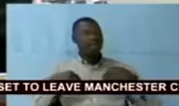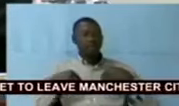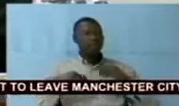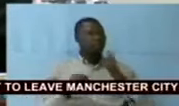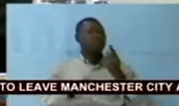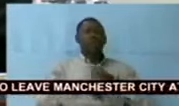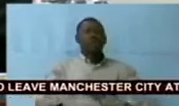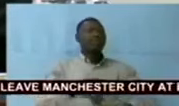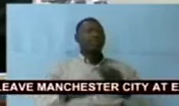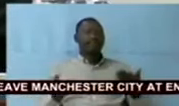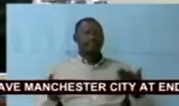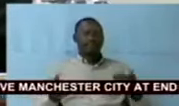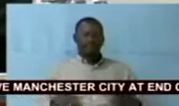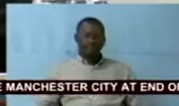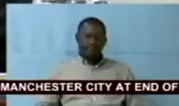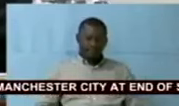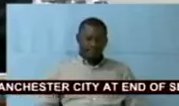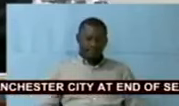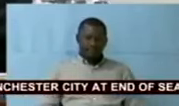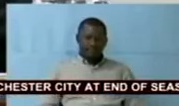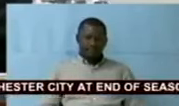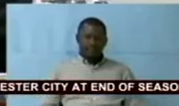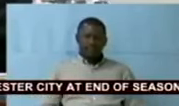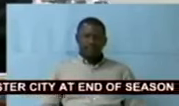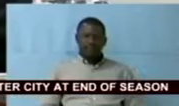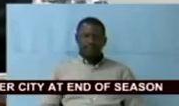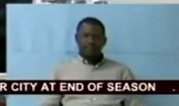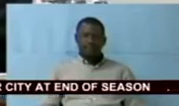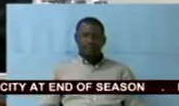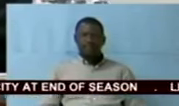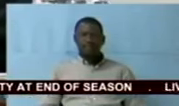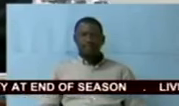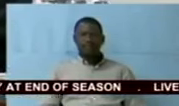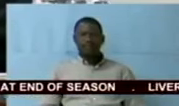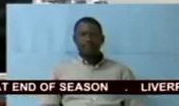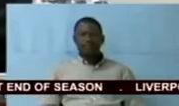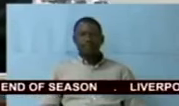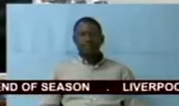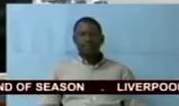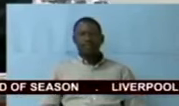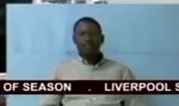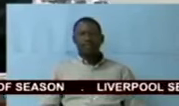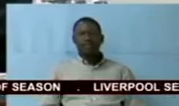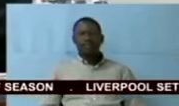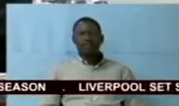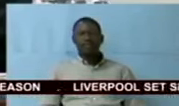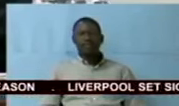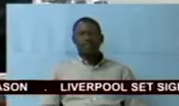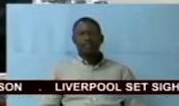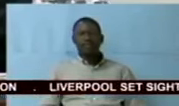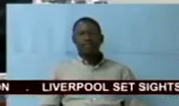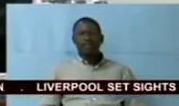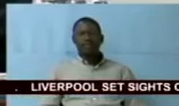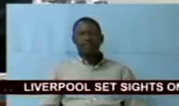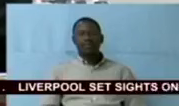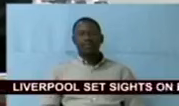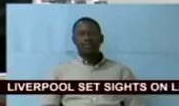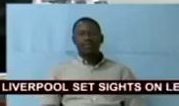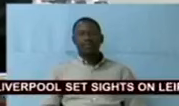tukumudoto ka foko kulo men sarto manta wala ni lua manta barbitun silo